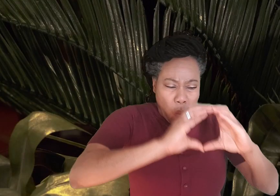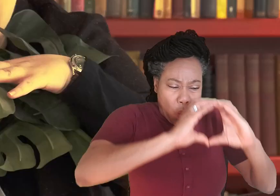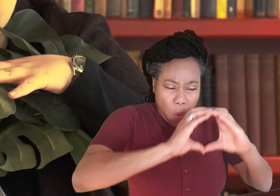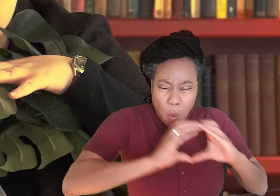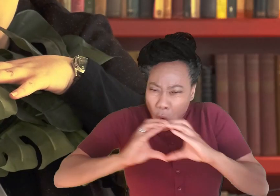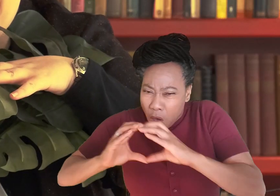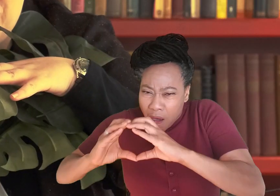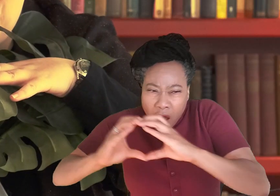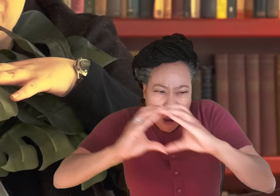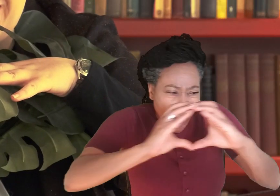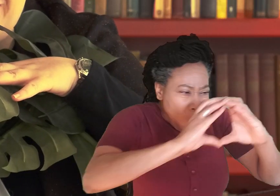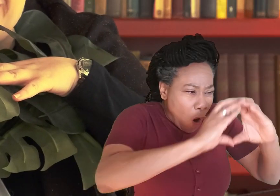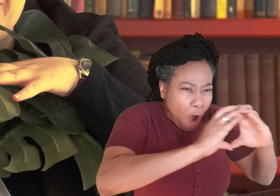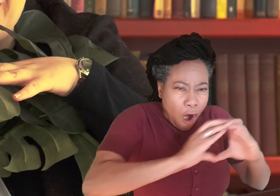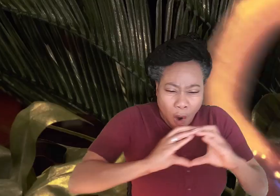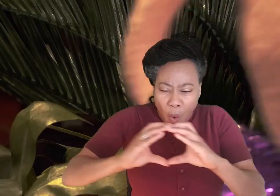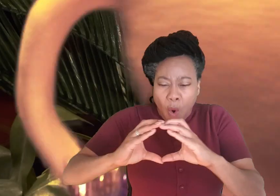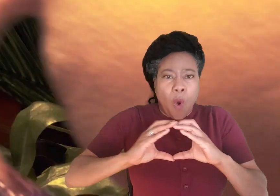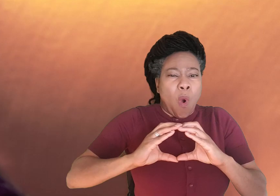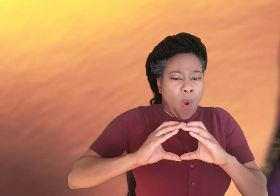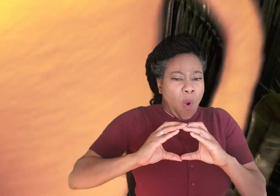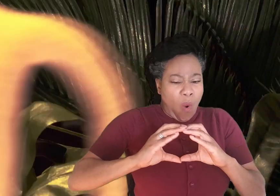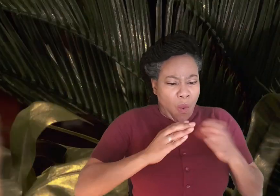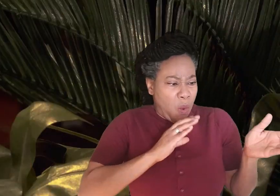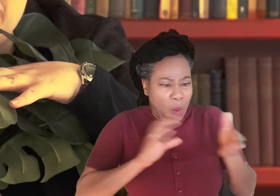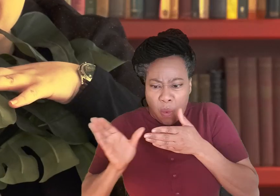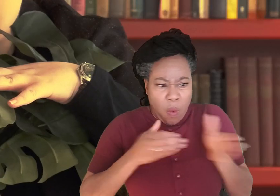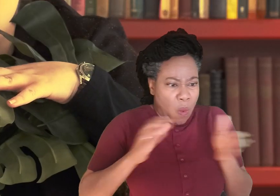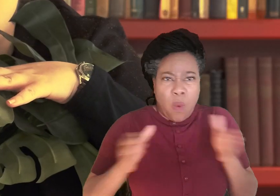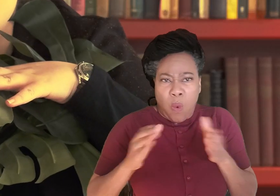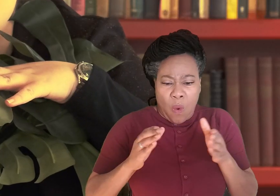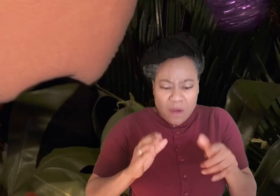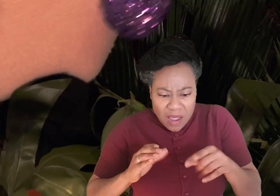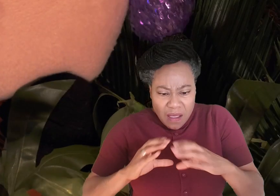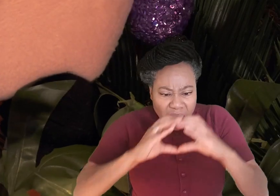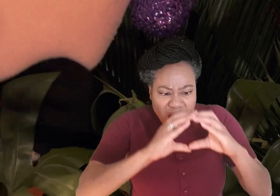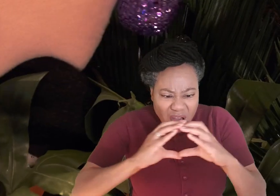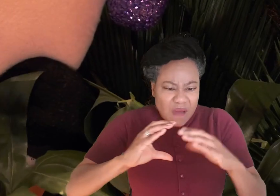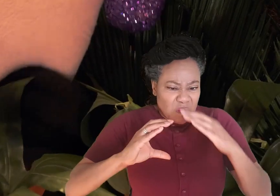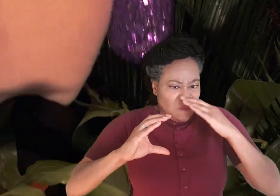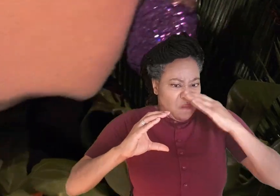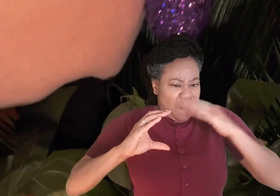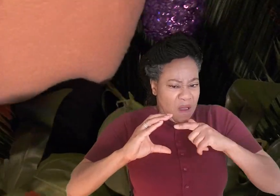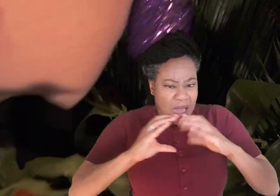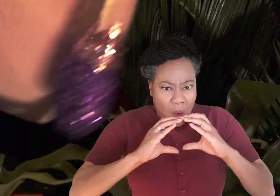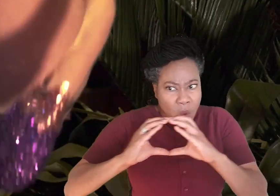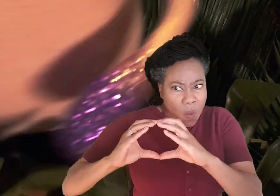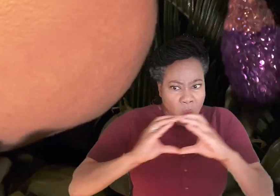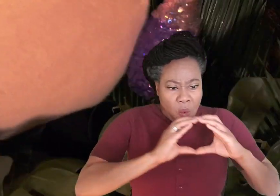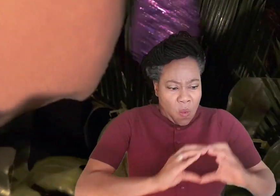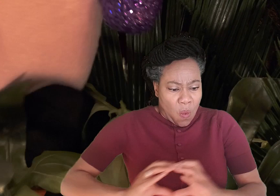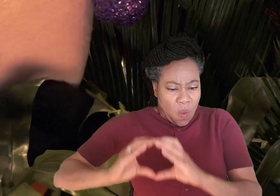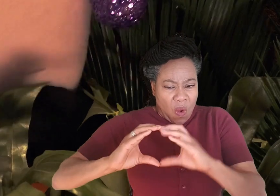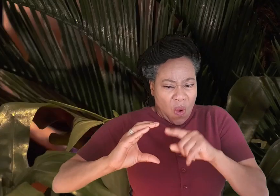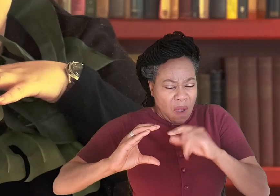flanks, and in a word is altogether erratic. It smells and advances towards them, and has an aversion to